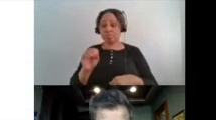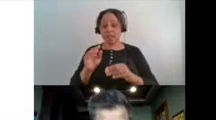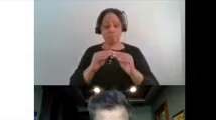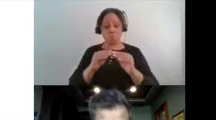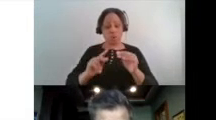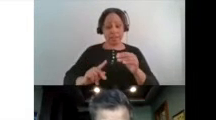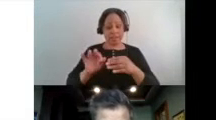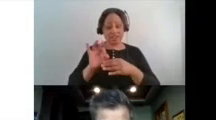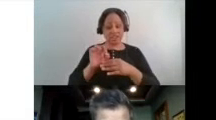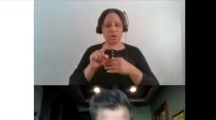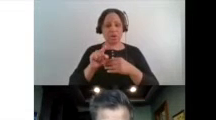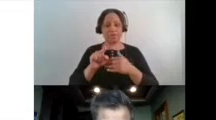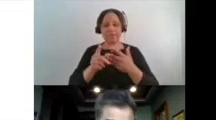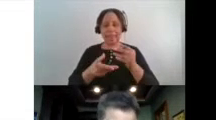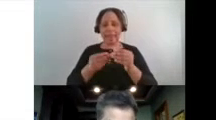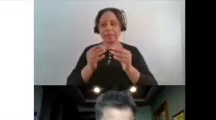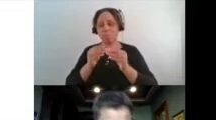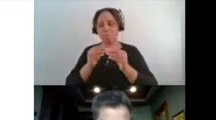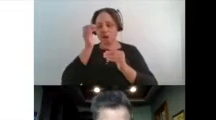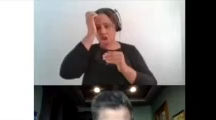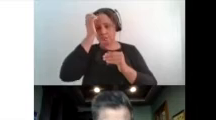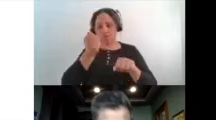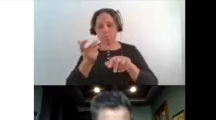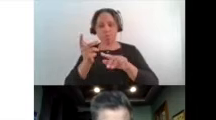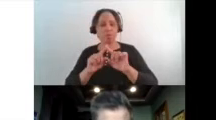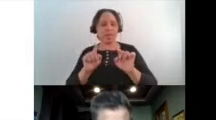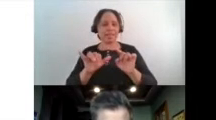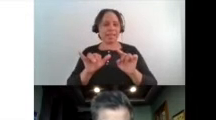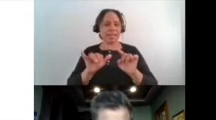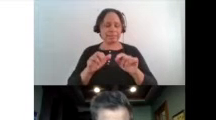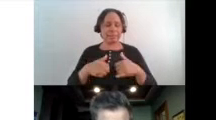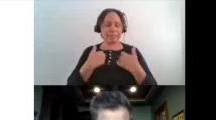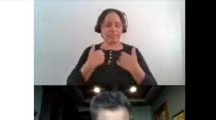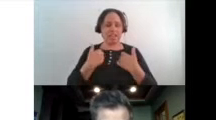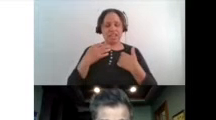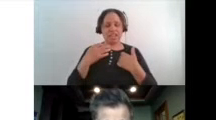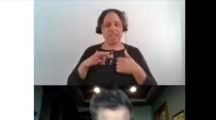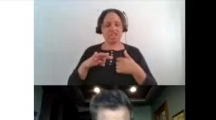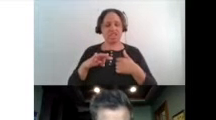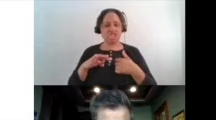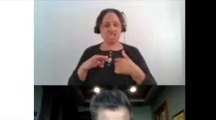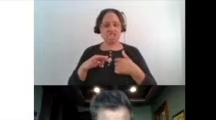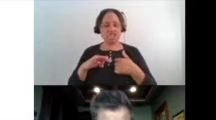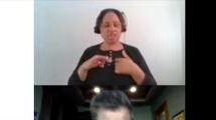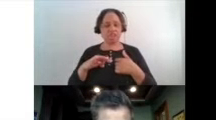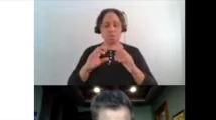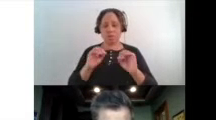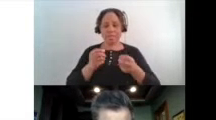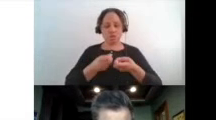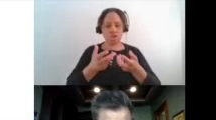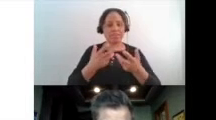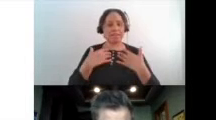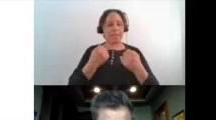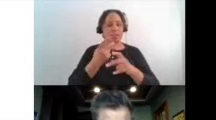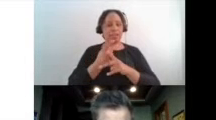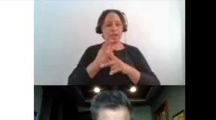that much removal of garbage. But that is enough of a survival advantage that we're able, that without causing the healthcare system to